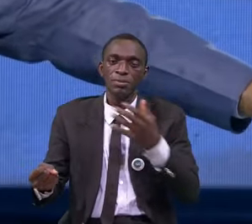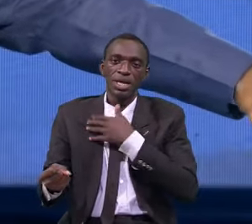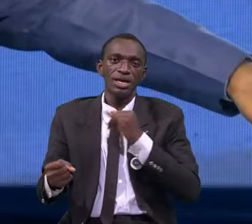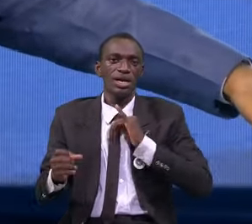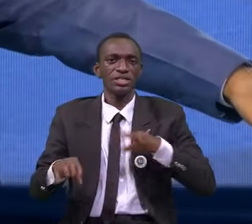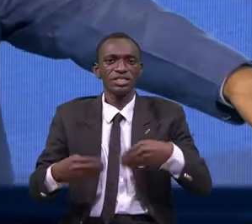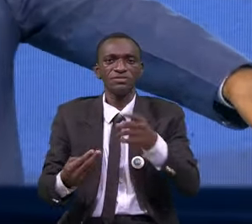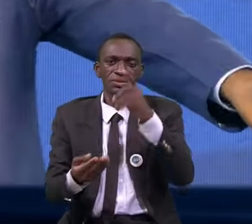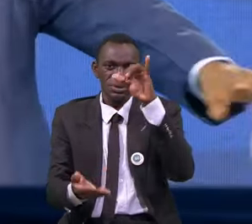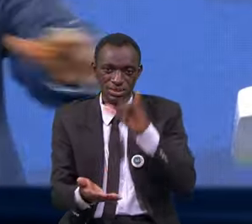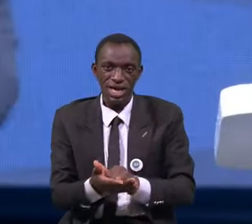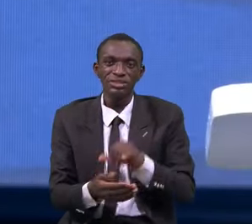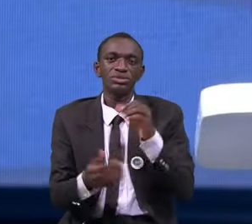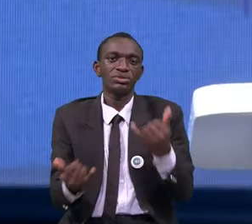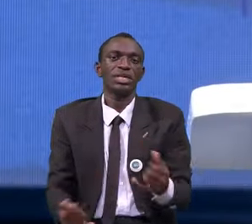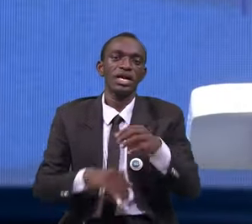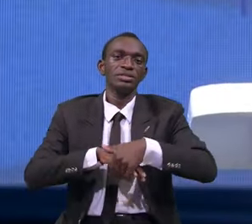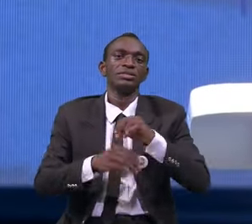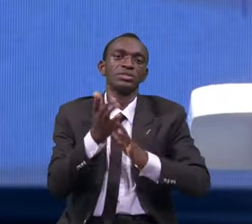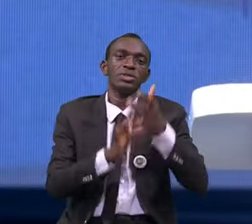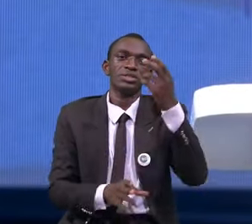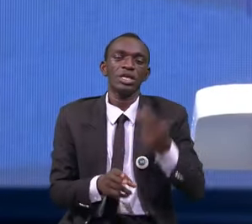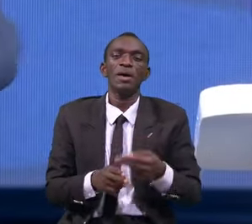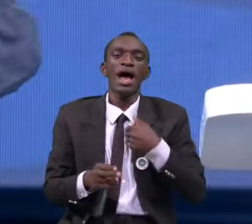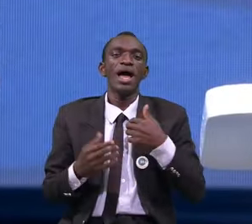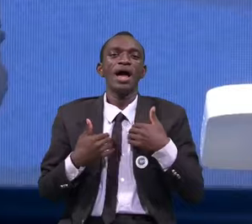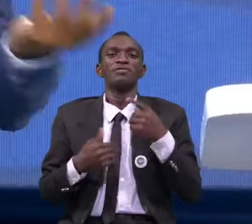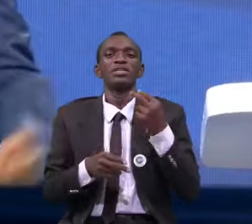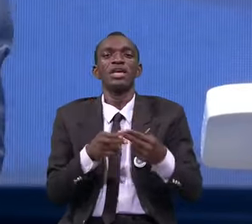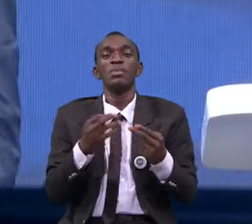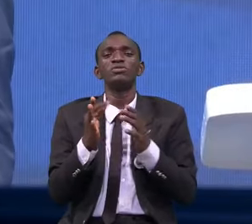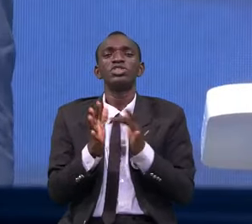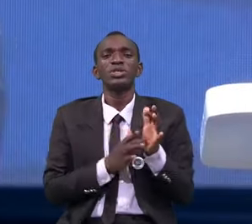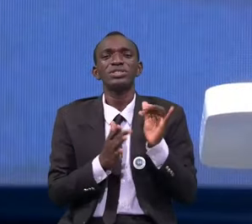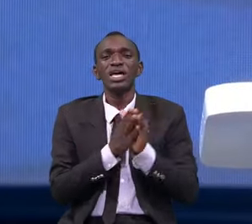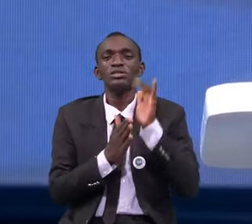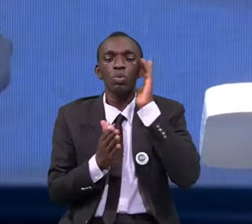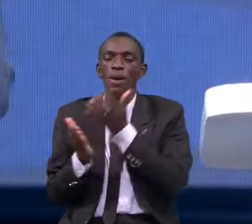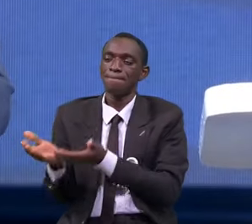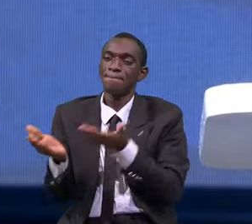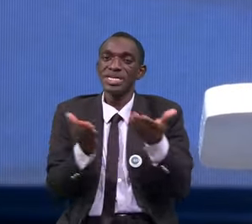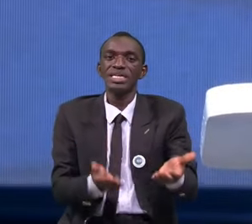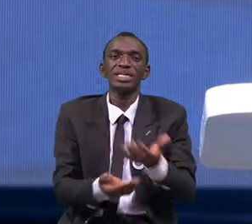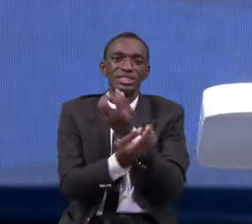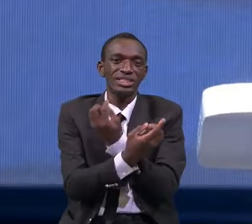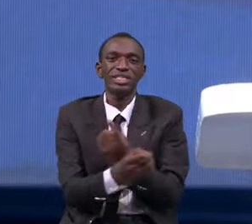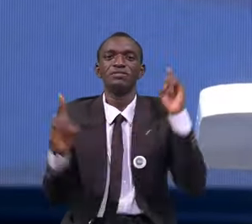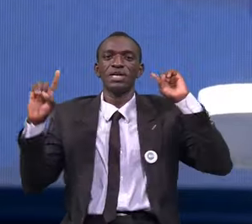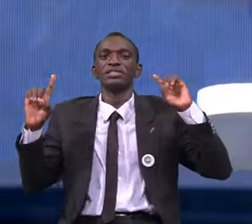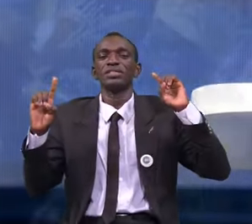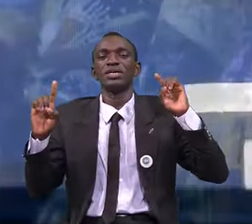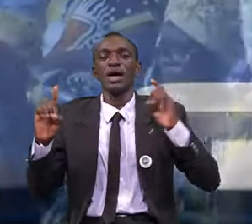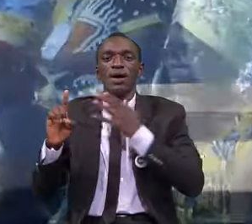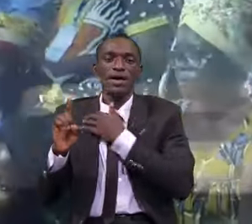that tonight. I have the name of Jesus that will bring deliverance. And I give